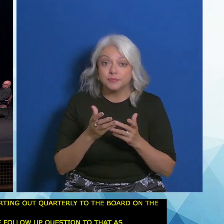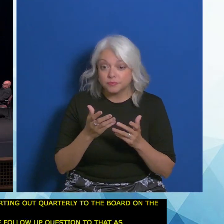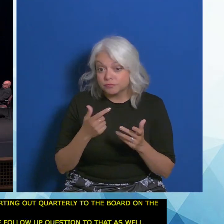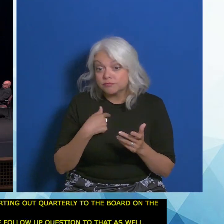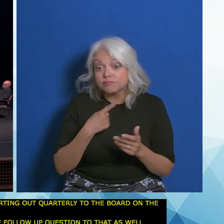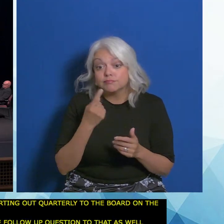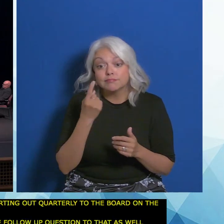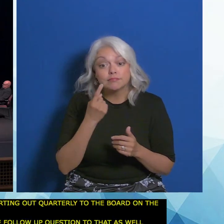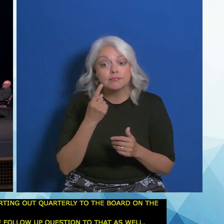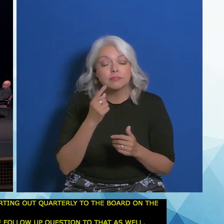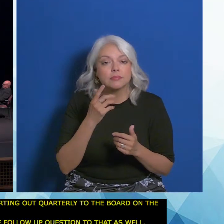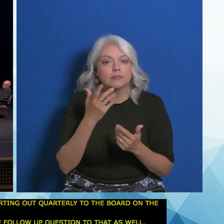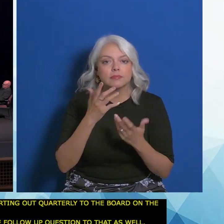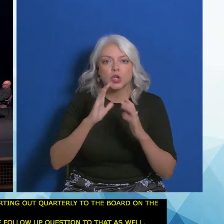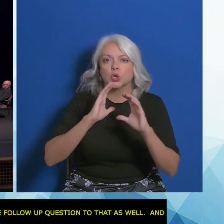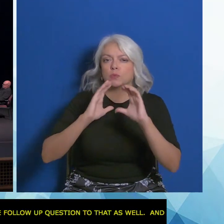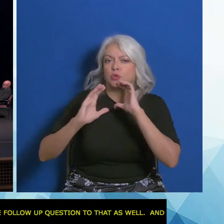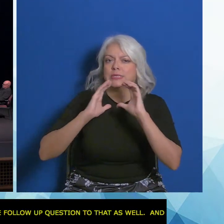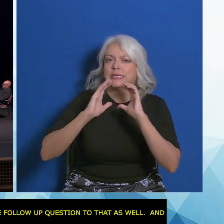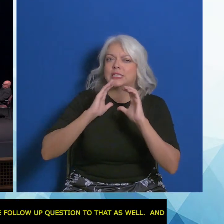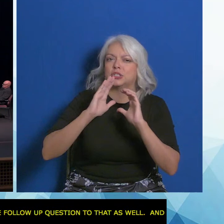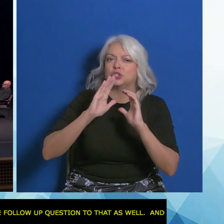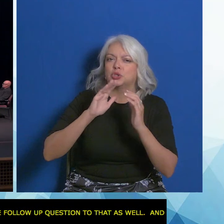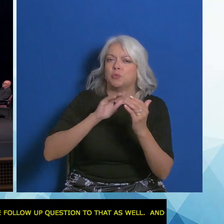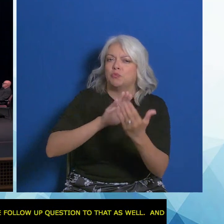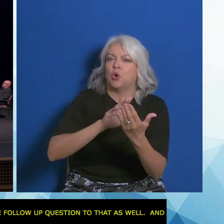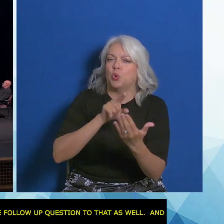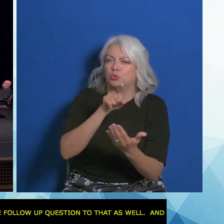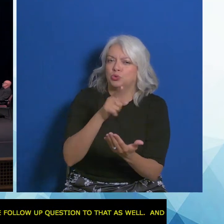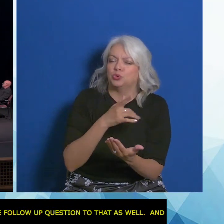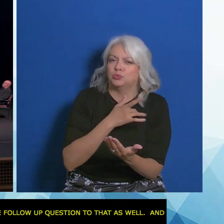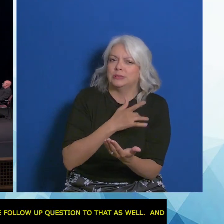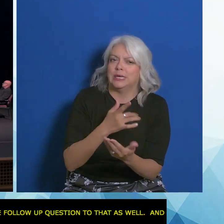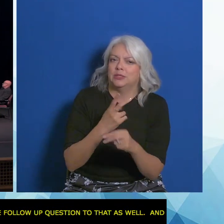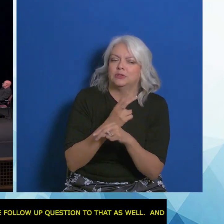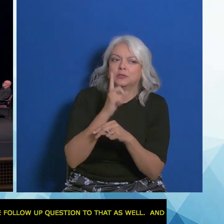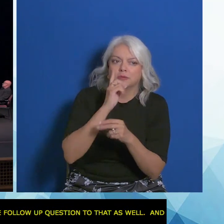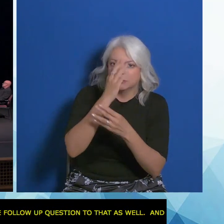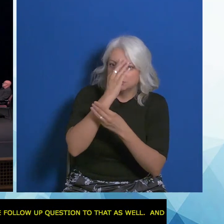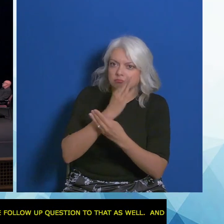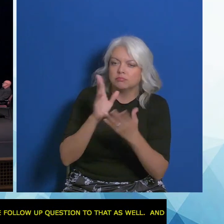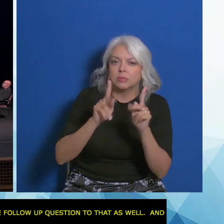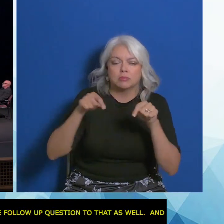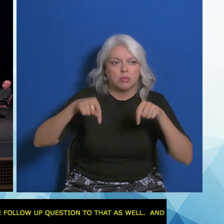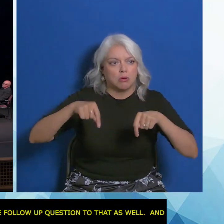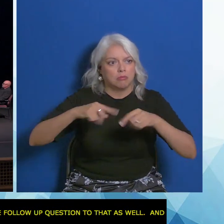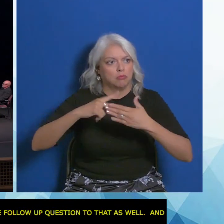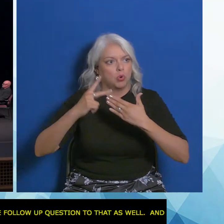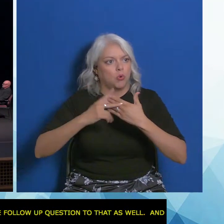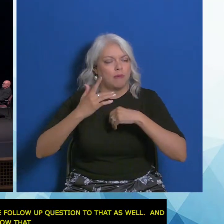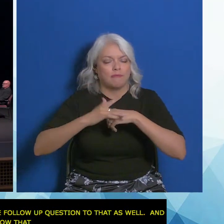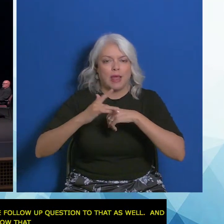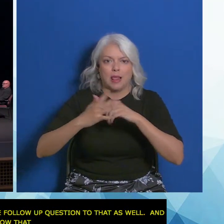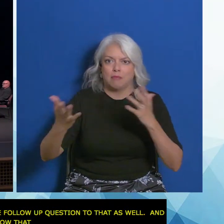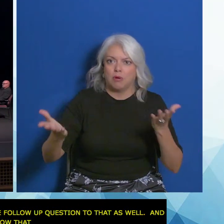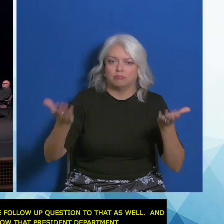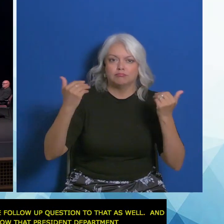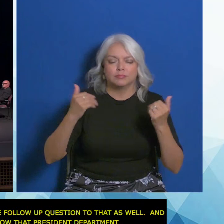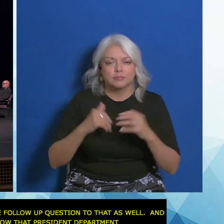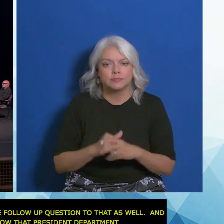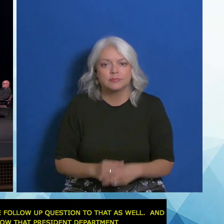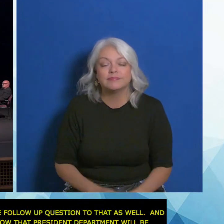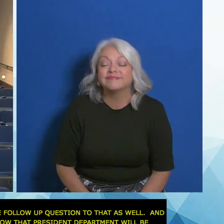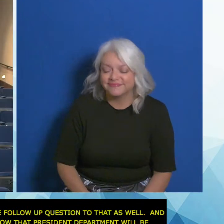What is the kind of communication strategy to let folks know that the program is going to be available? So